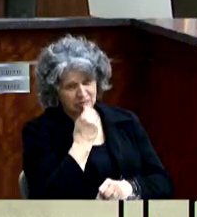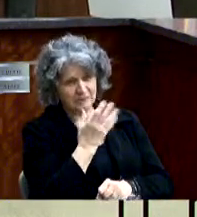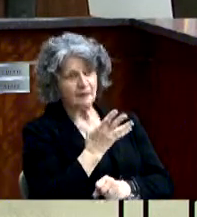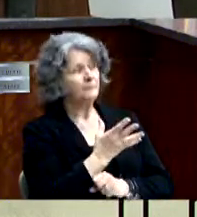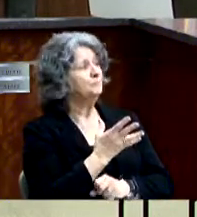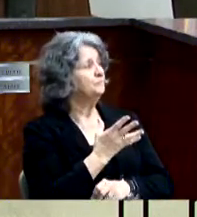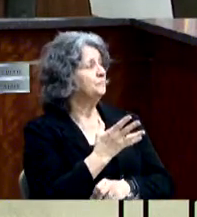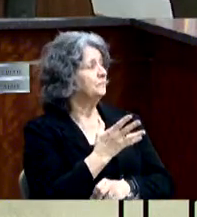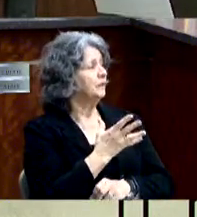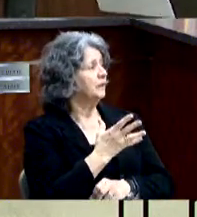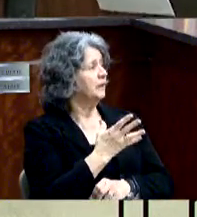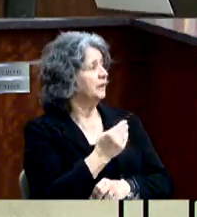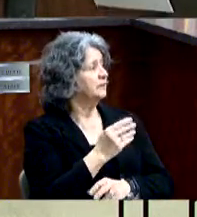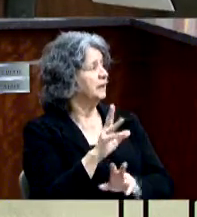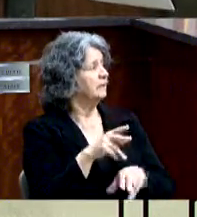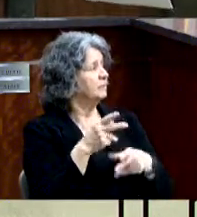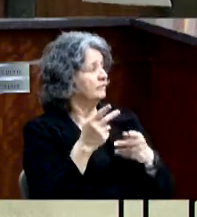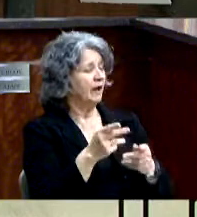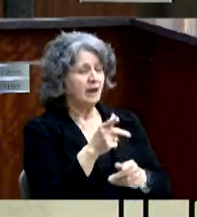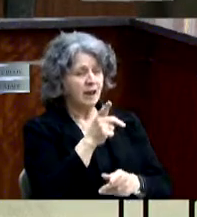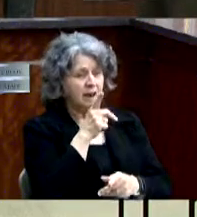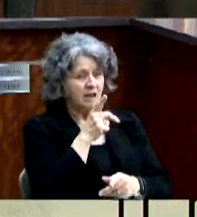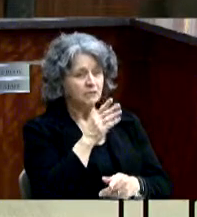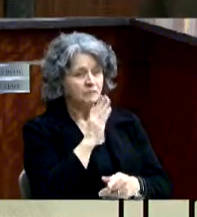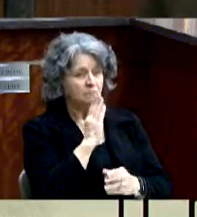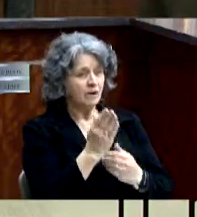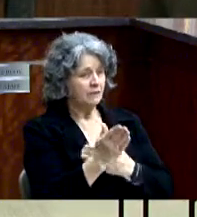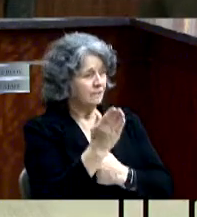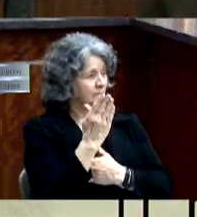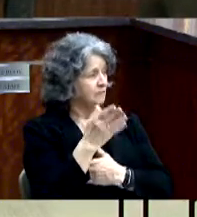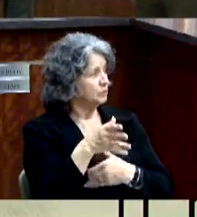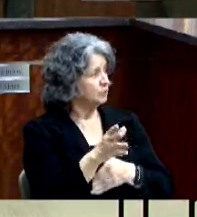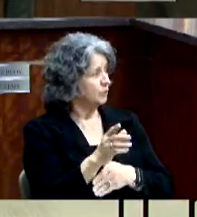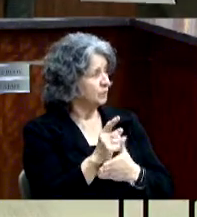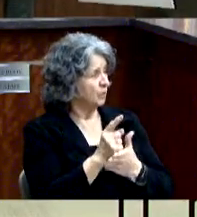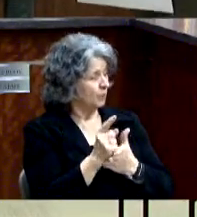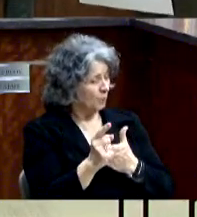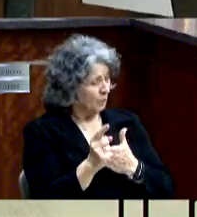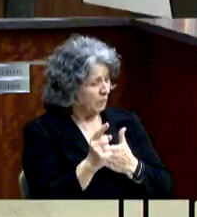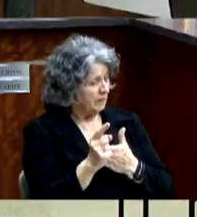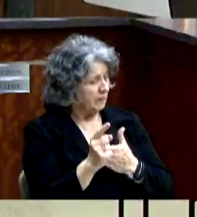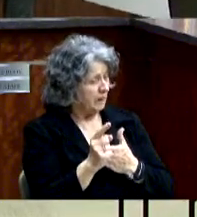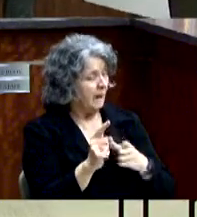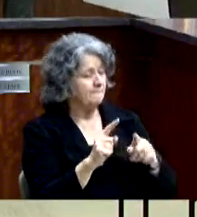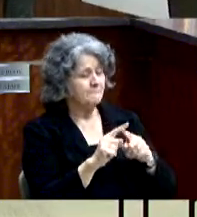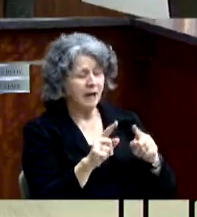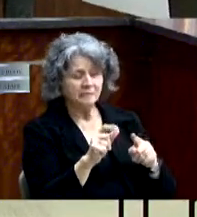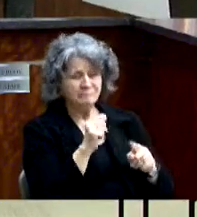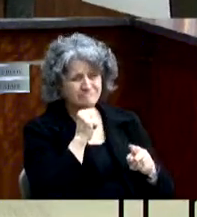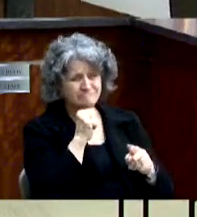provided lunch and breakfast during the week, but they don't have food on the weekends. Is that correct?